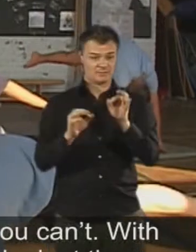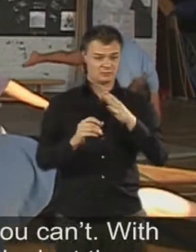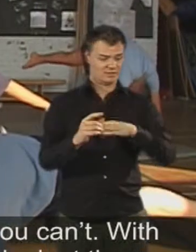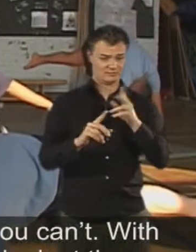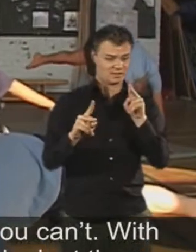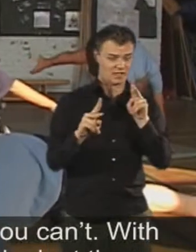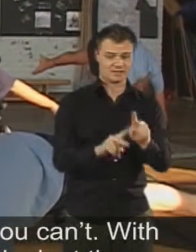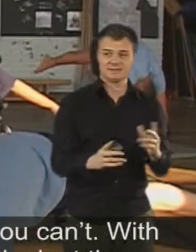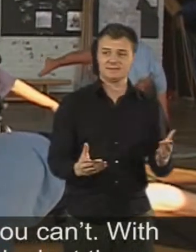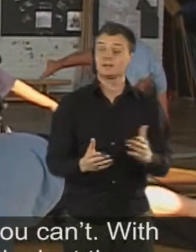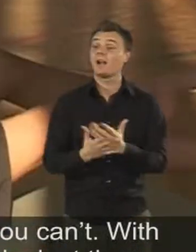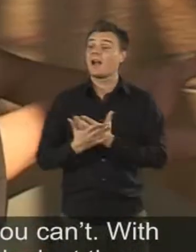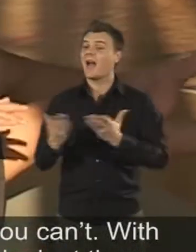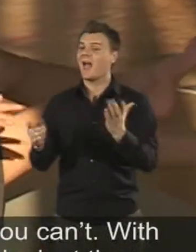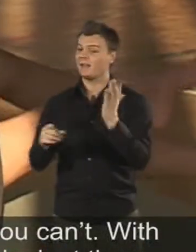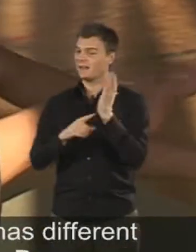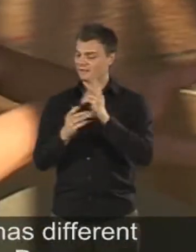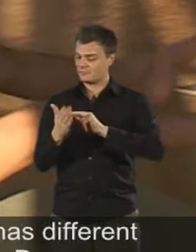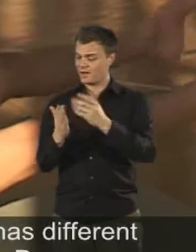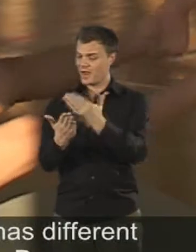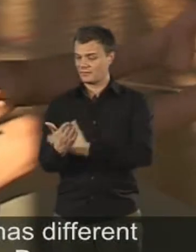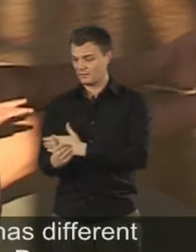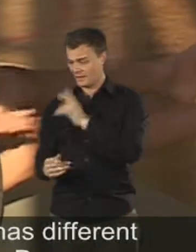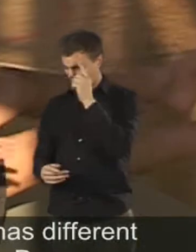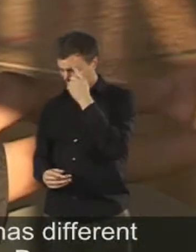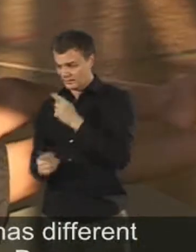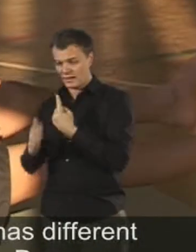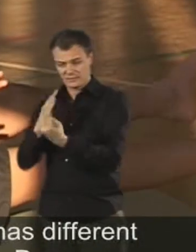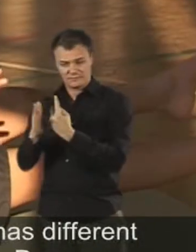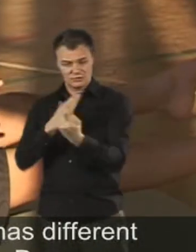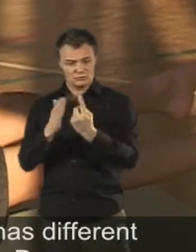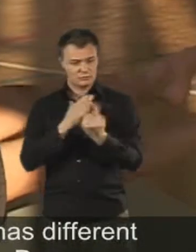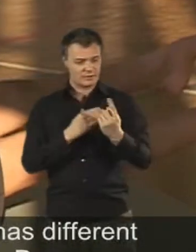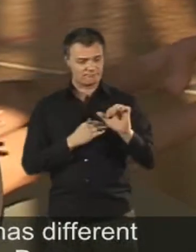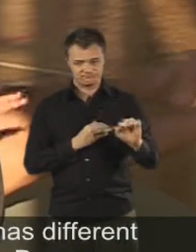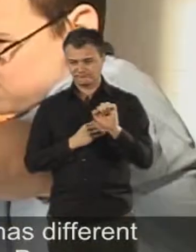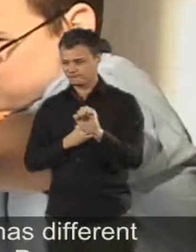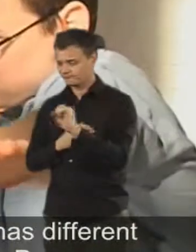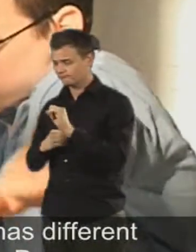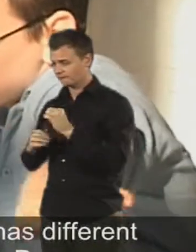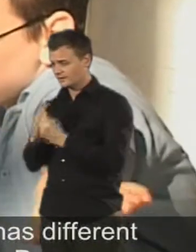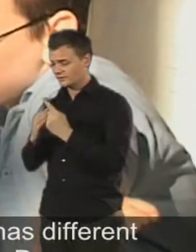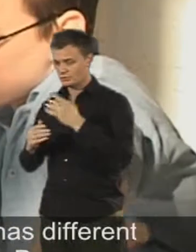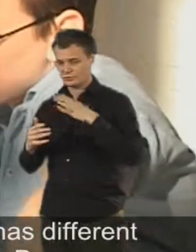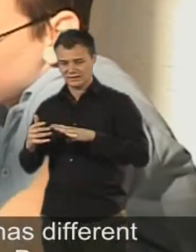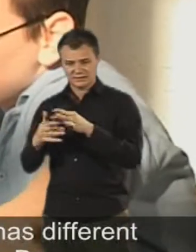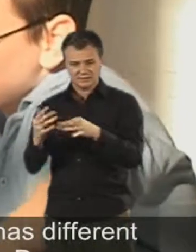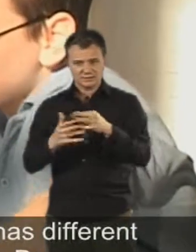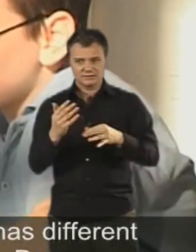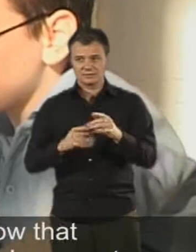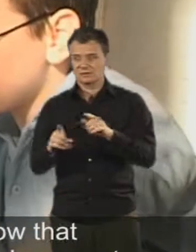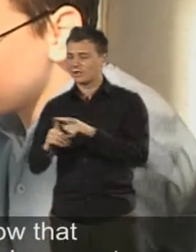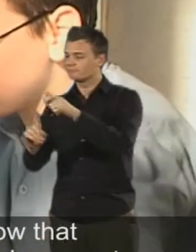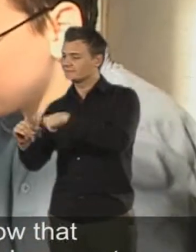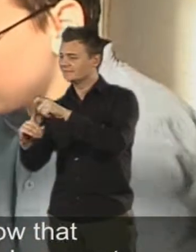plan, the way I do it is I look at them individually. Each different person has different things that they need. For example, Dean,